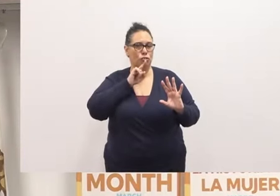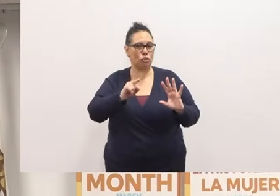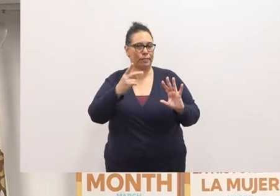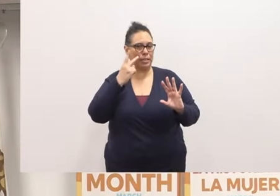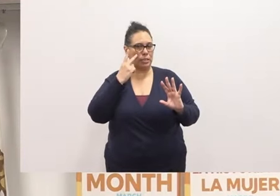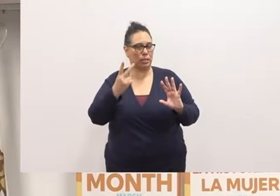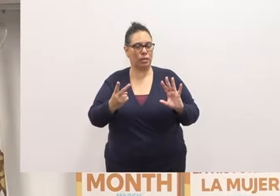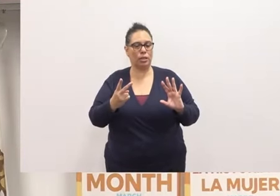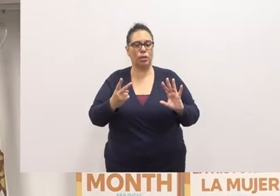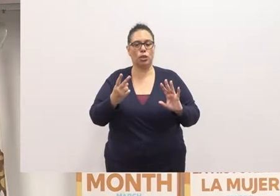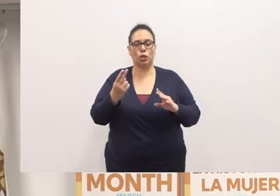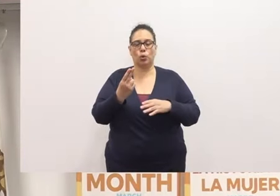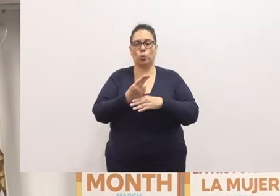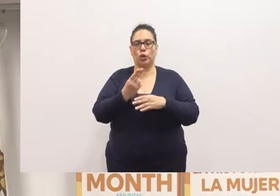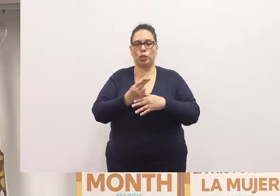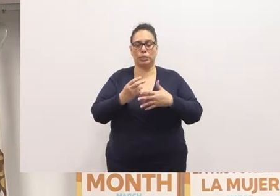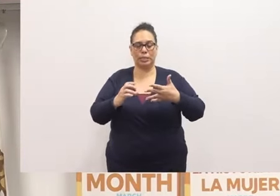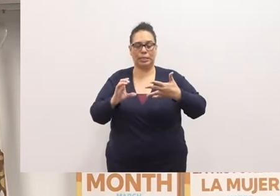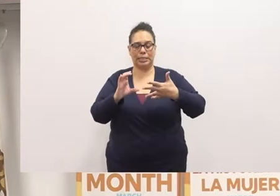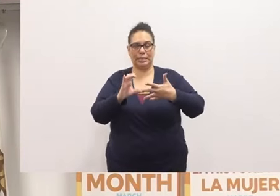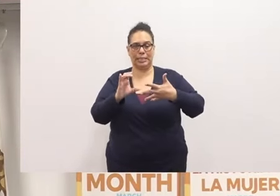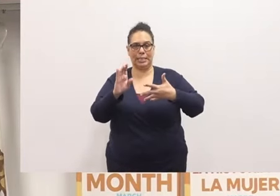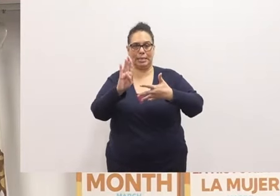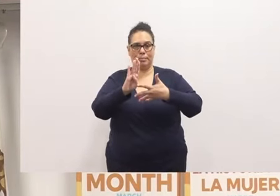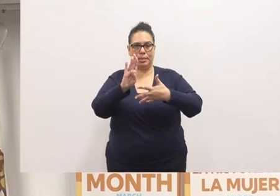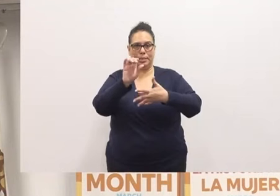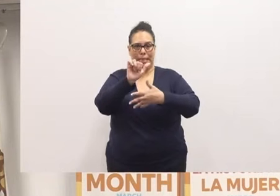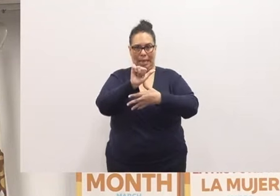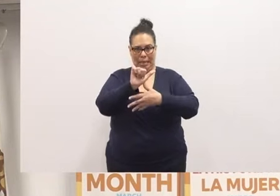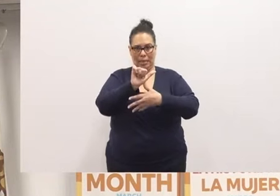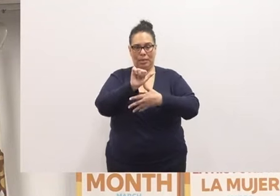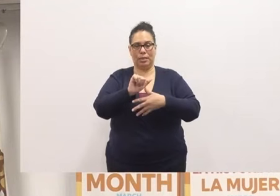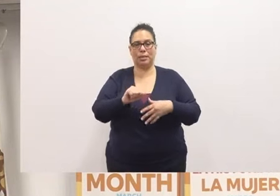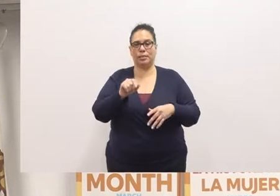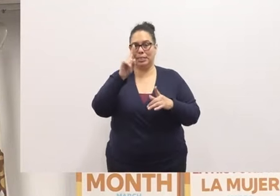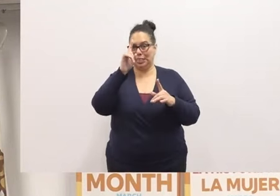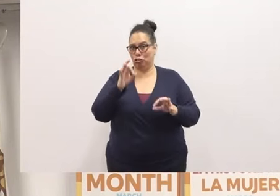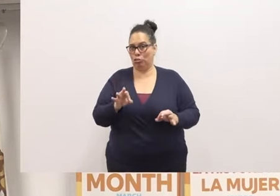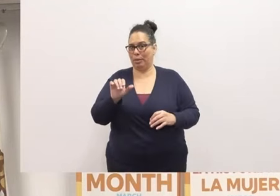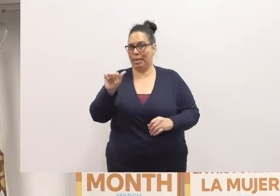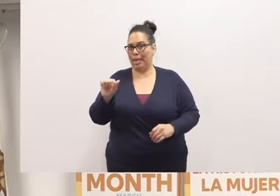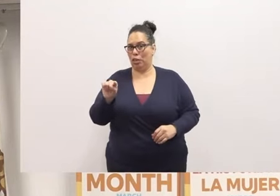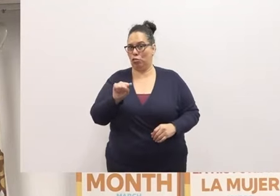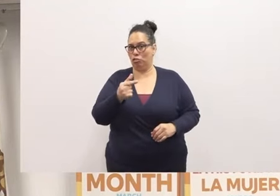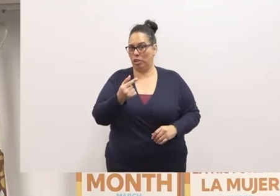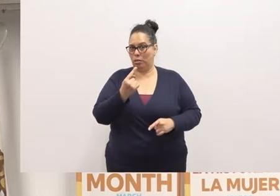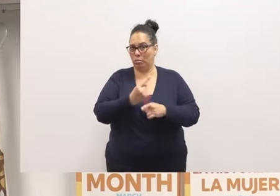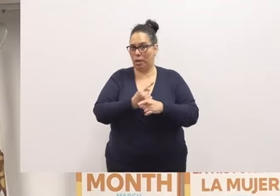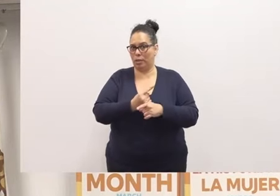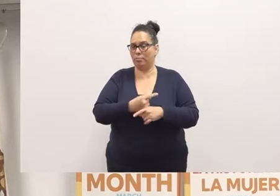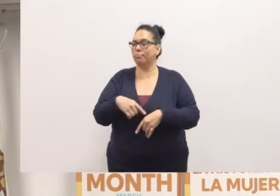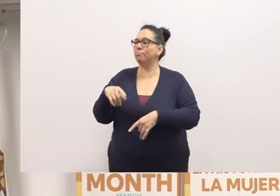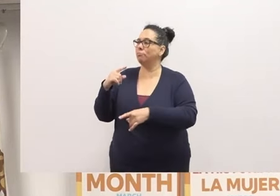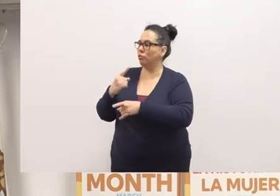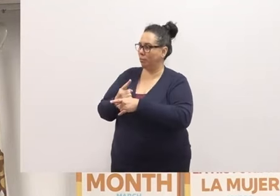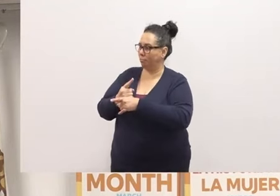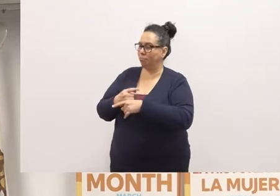using C or better as a grade to determine whether you're A through G on track. That's correct, right? That is correct.